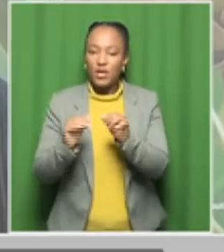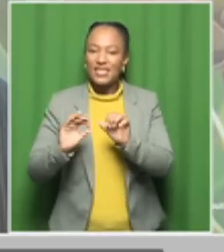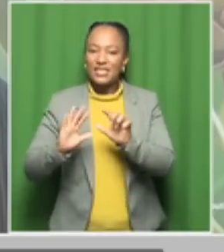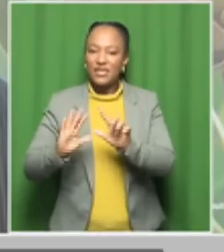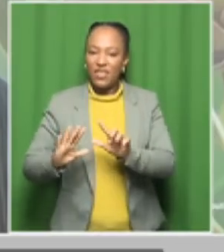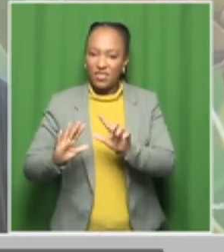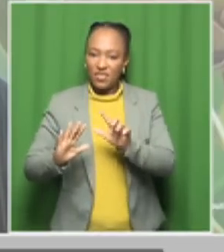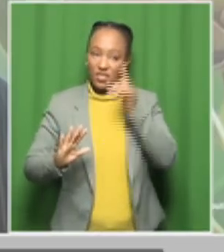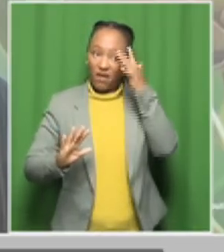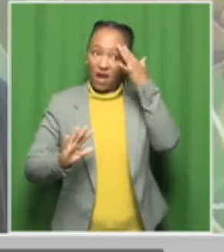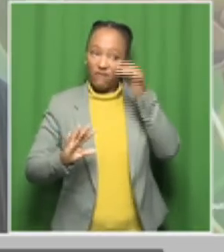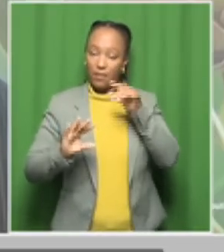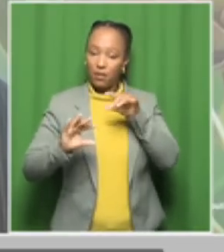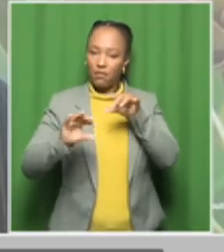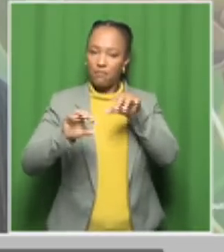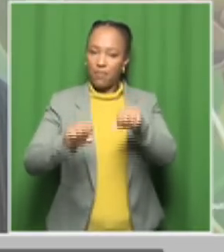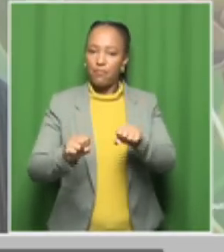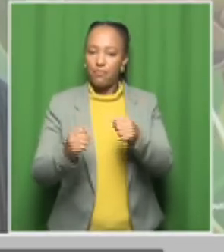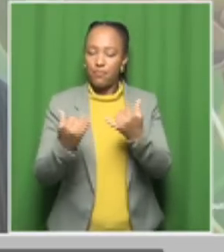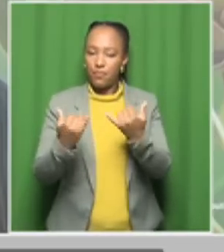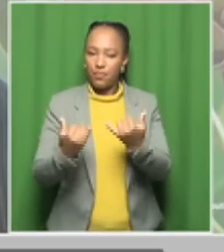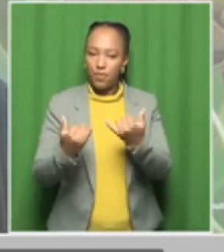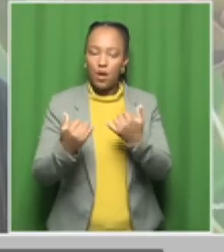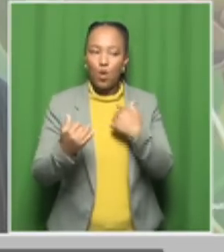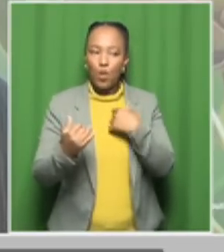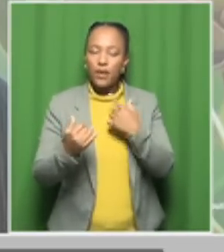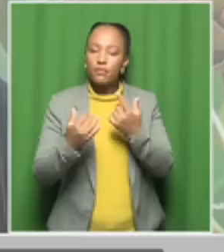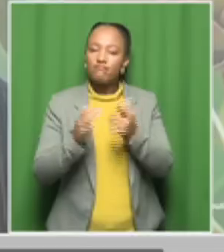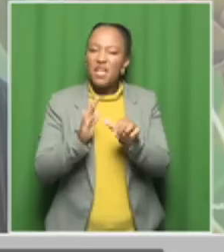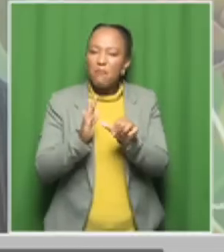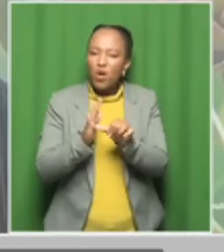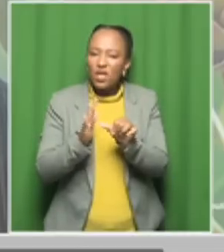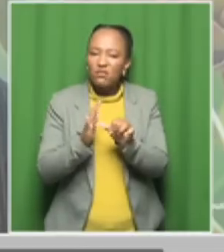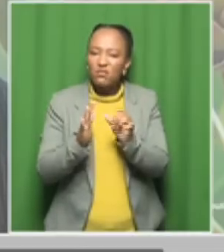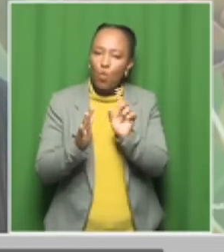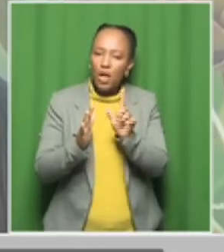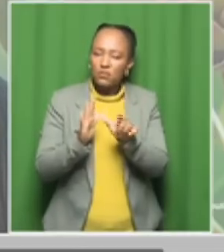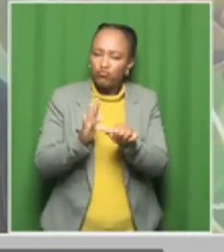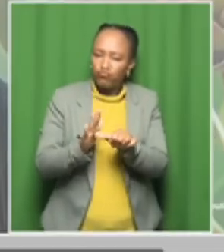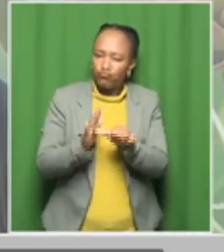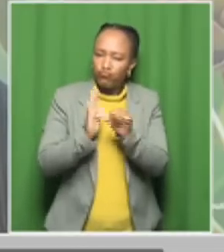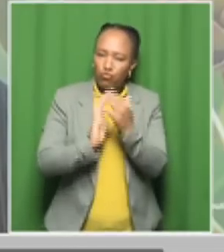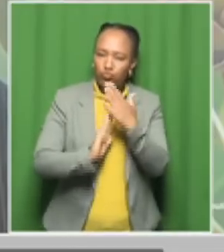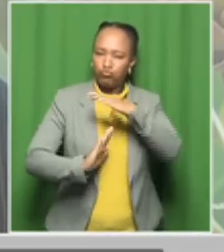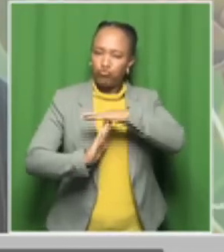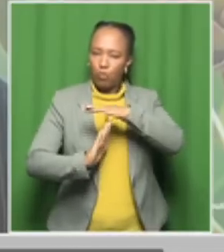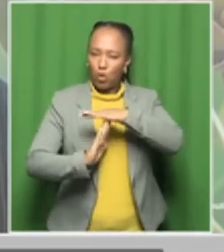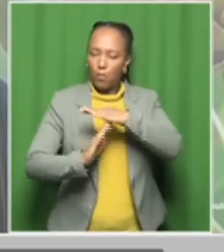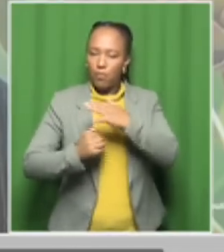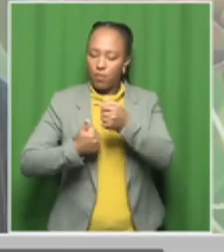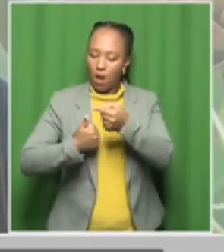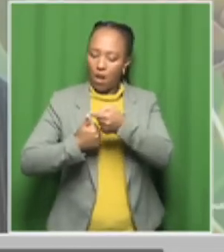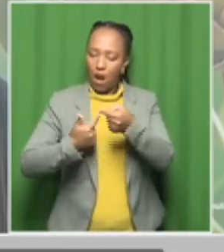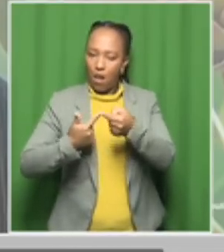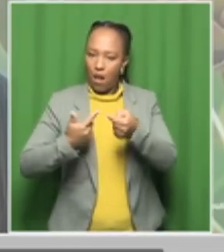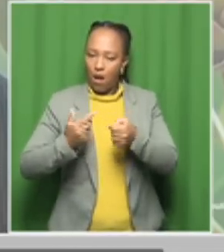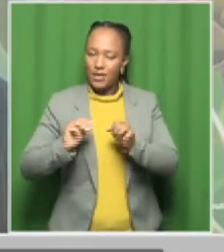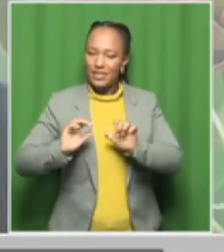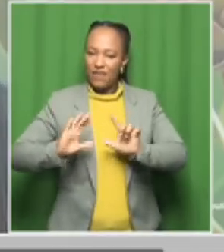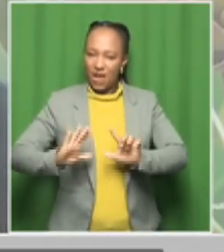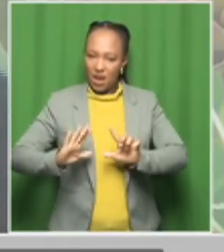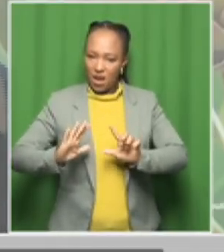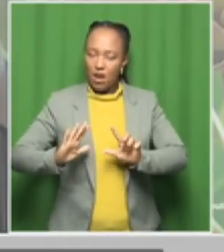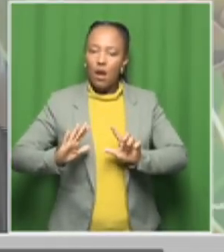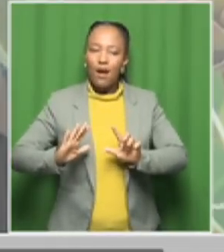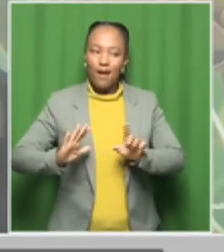we were crafting the priorities, we looked at what is it, because it's important for us that the G20 resonates with the people of